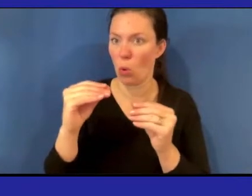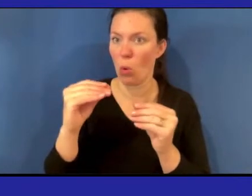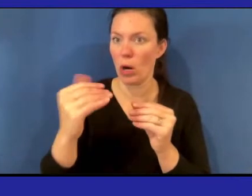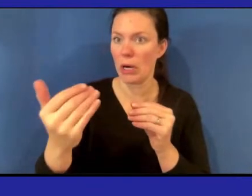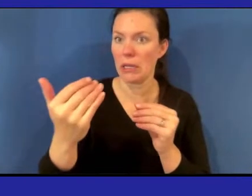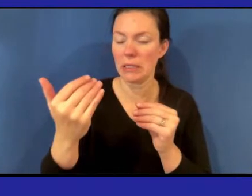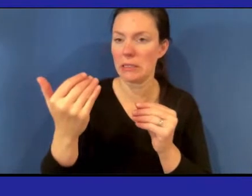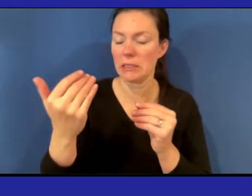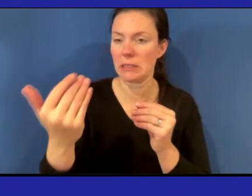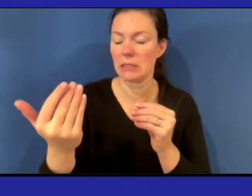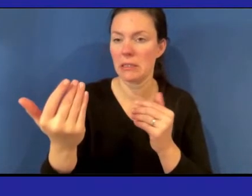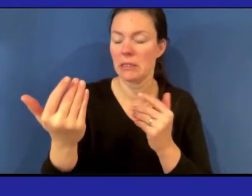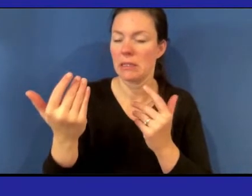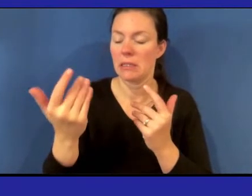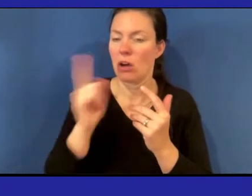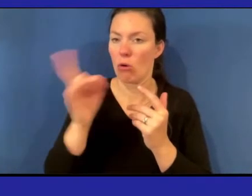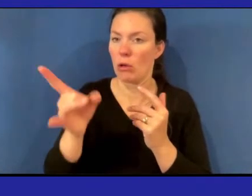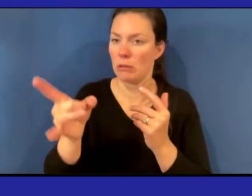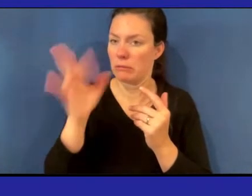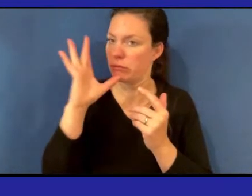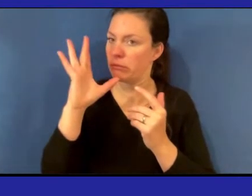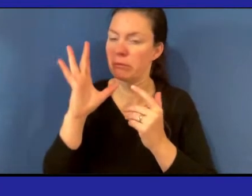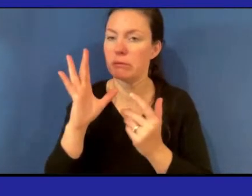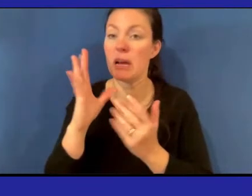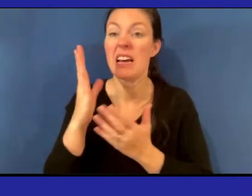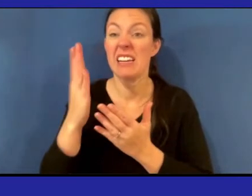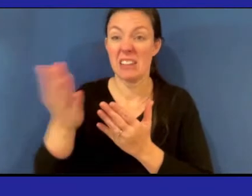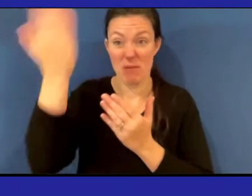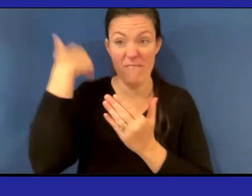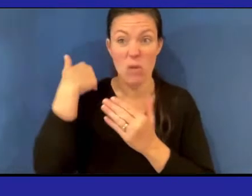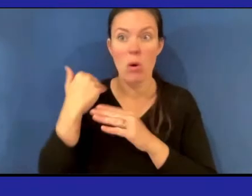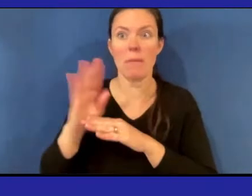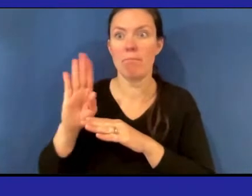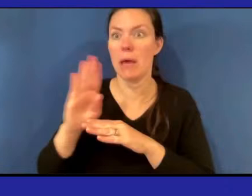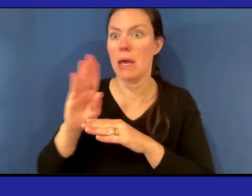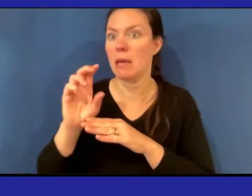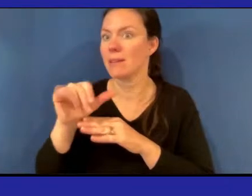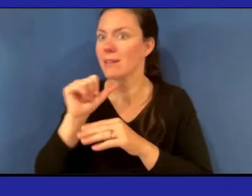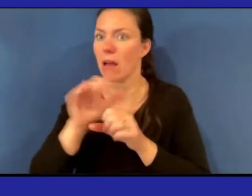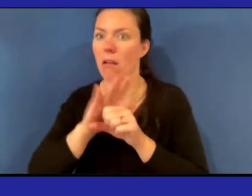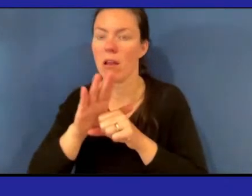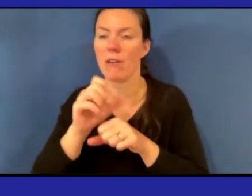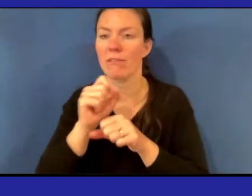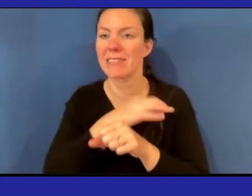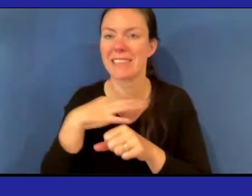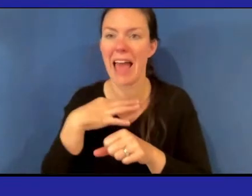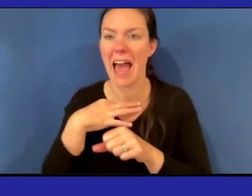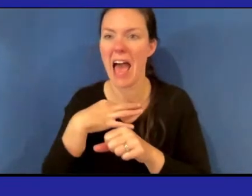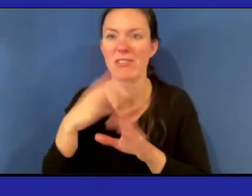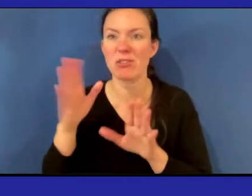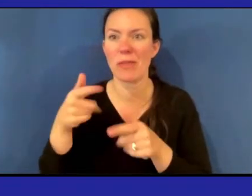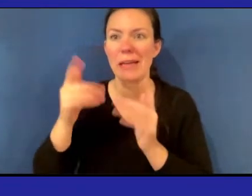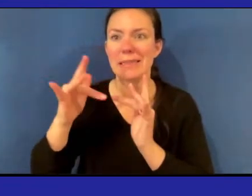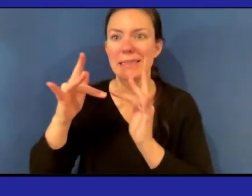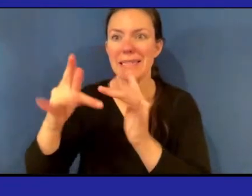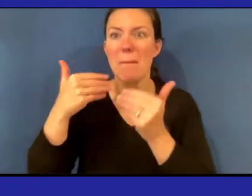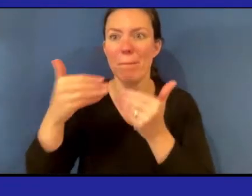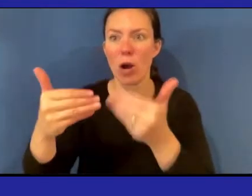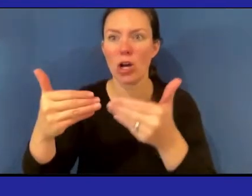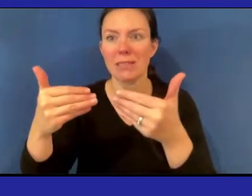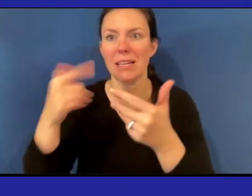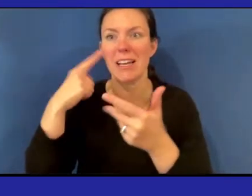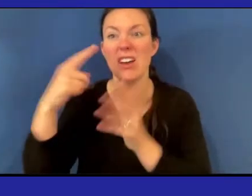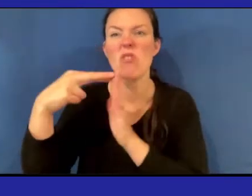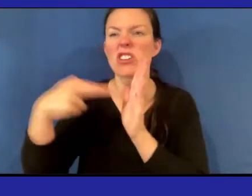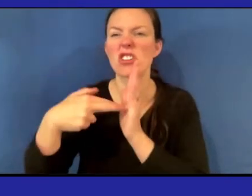through registration. Now we just, you're right, want to make sure that we're not skipping steps. Okay.